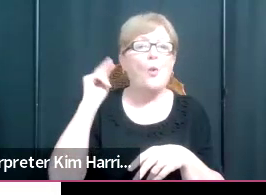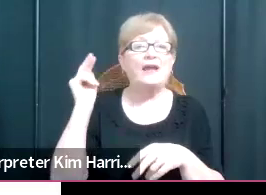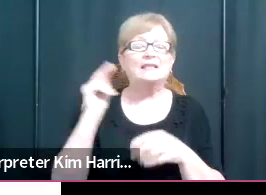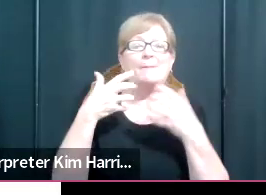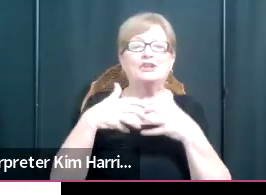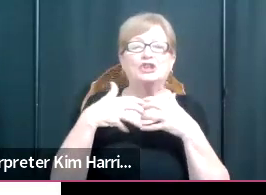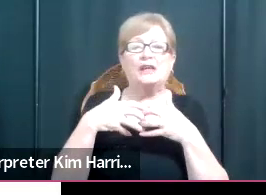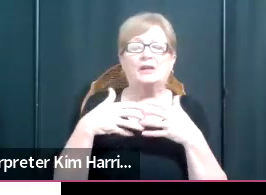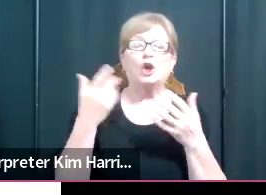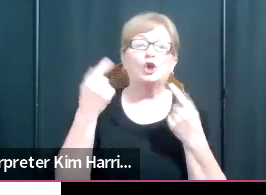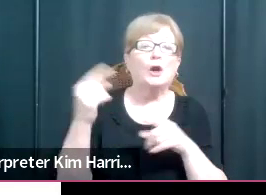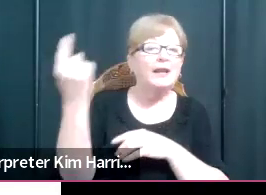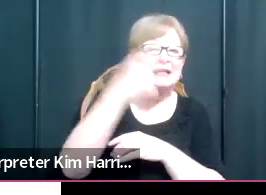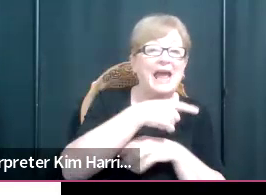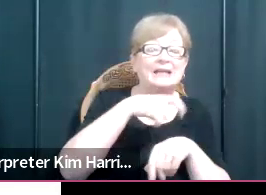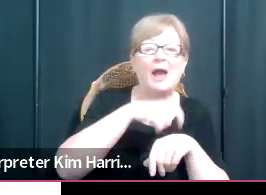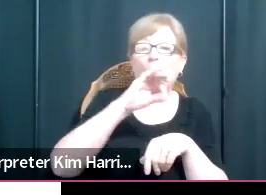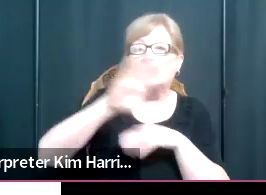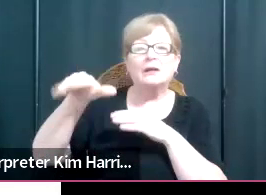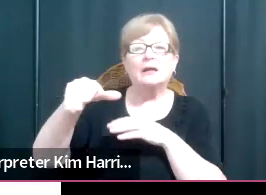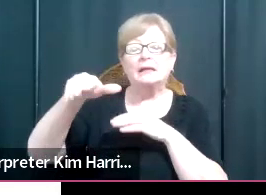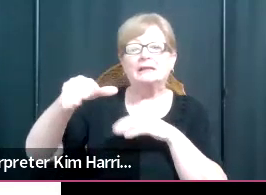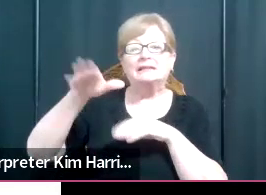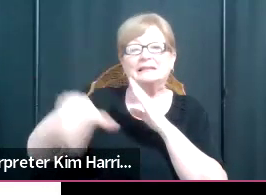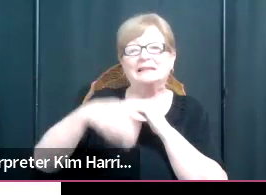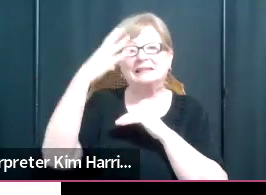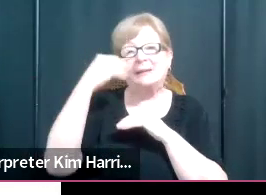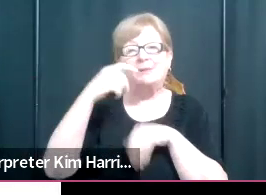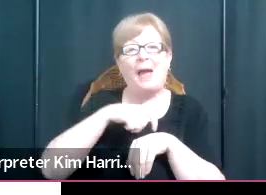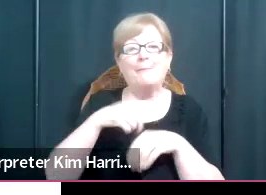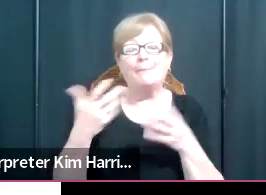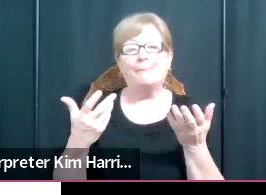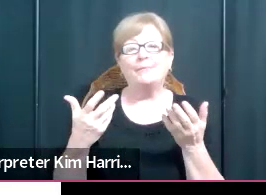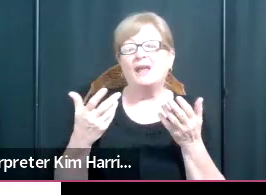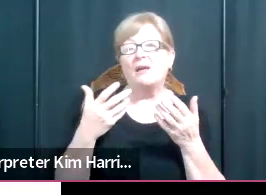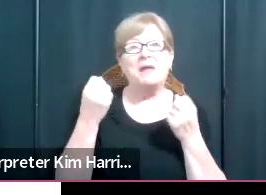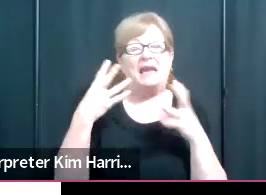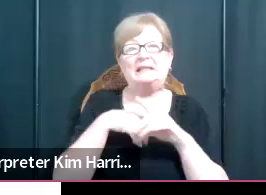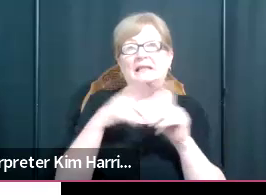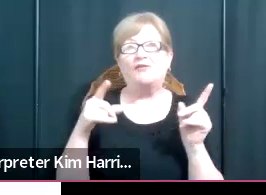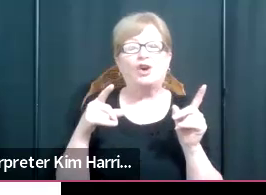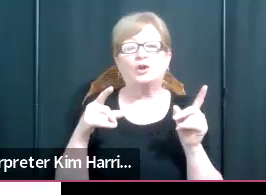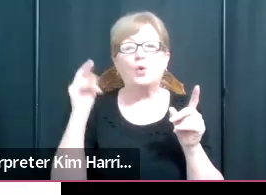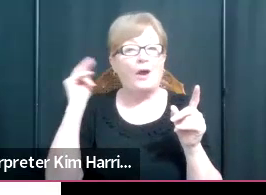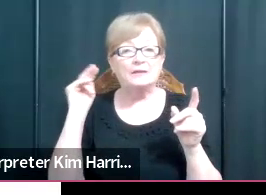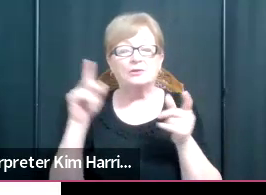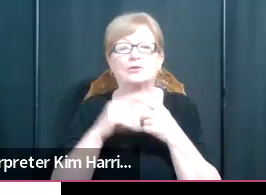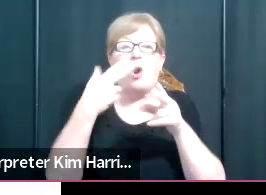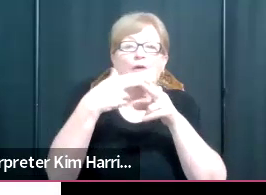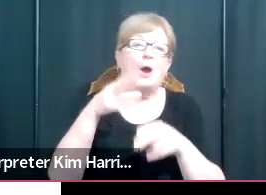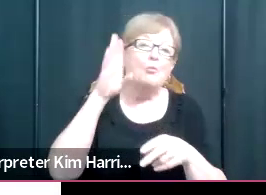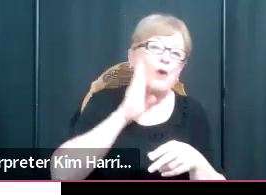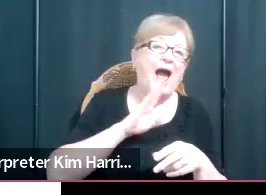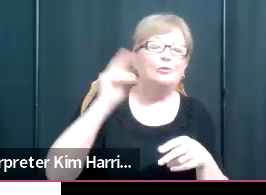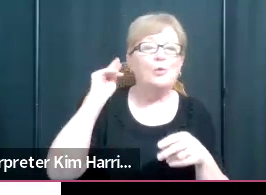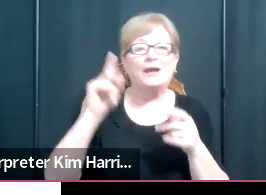either during the day or while you're trying to sleep also. There's all different kinds of noises too. There's brown noise and pink noise and